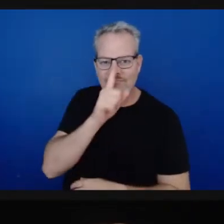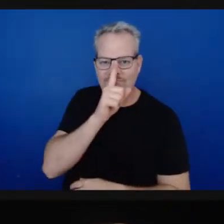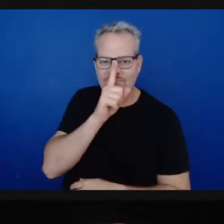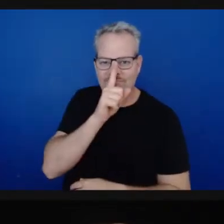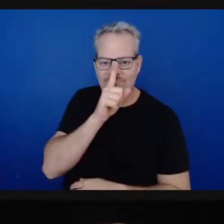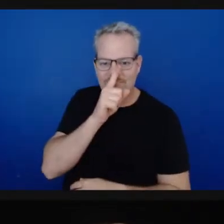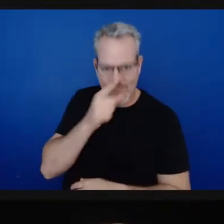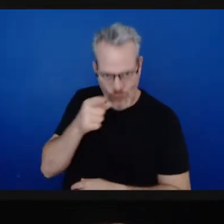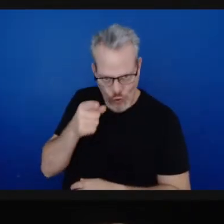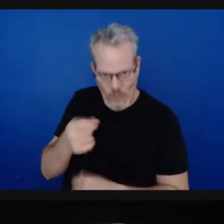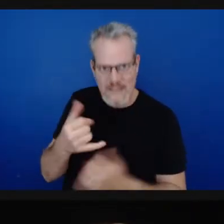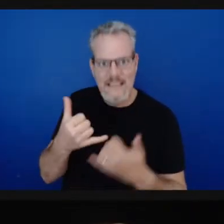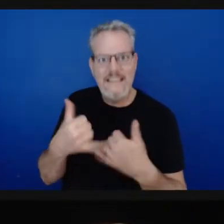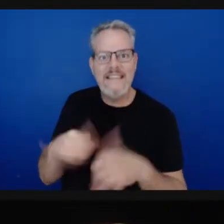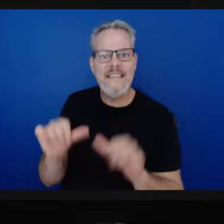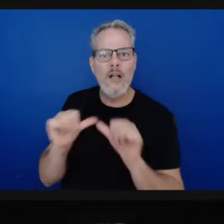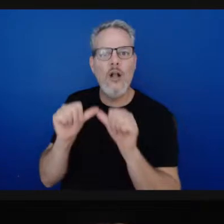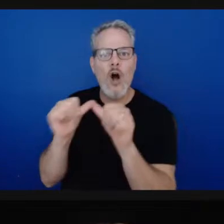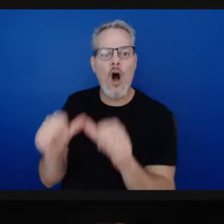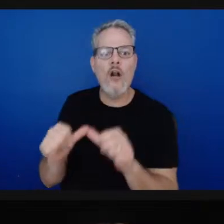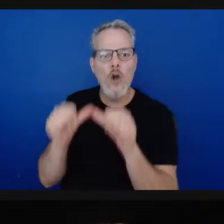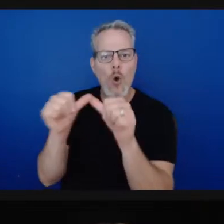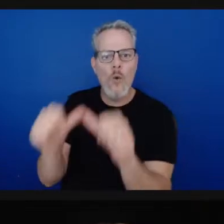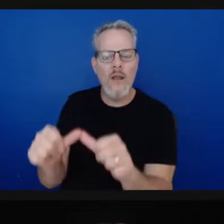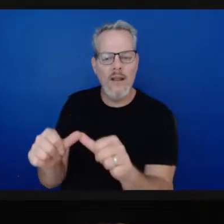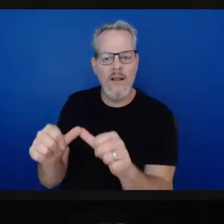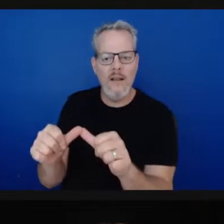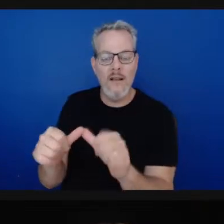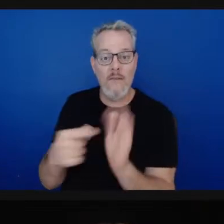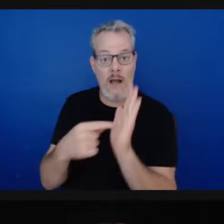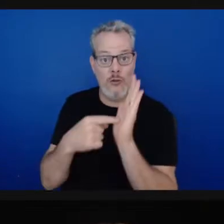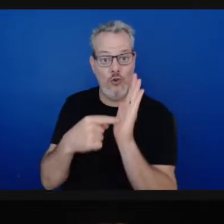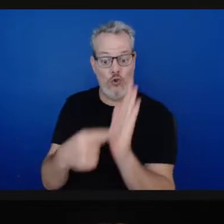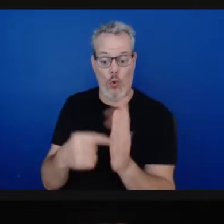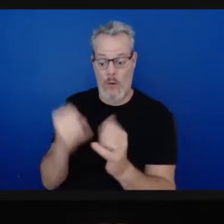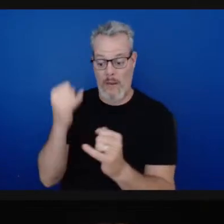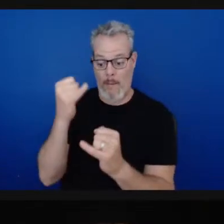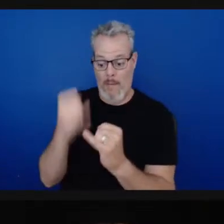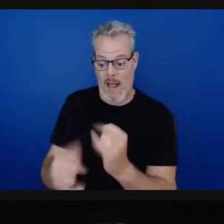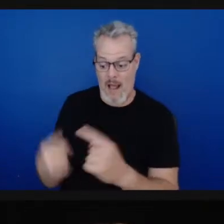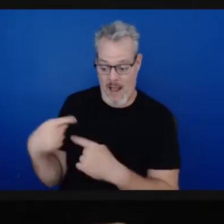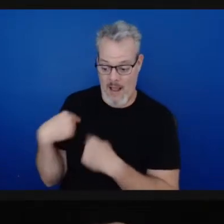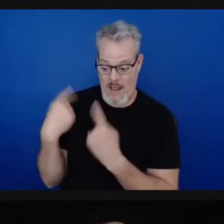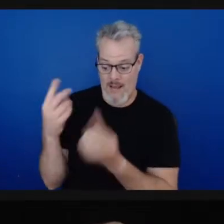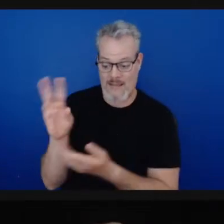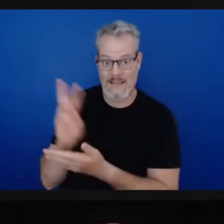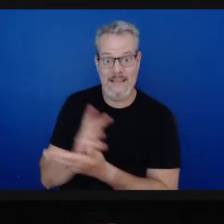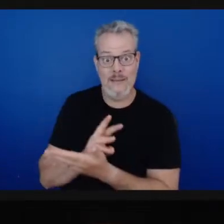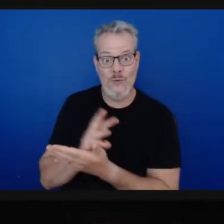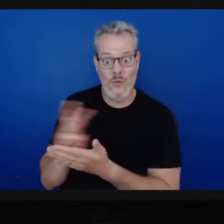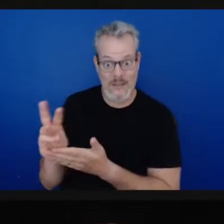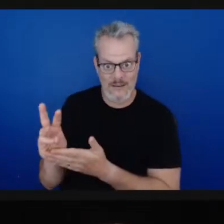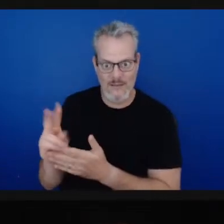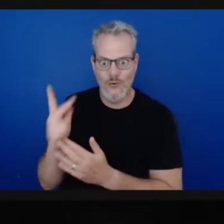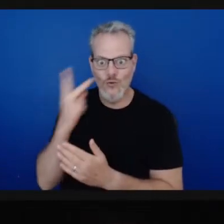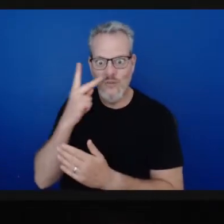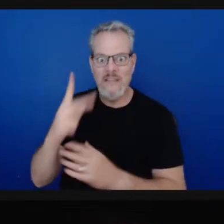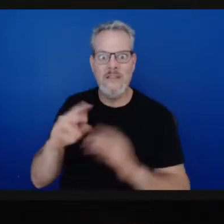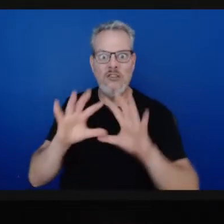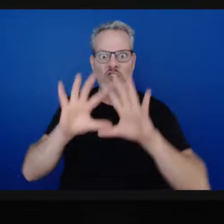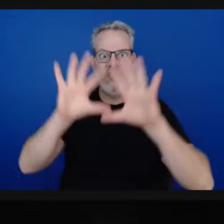is still ongoing. And if I show you the last 6 weeks altogether, there is a full range of where this activity is